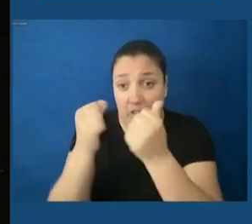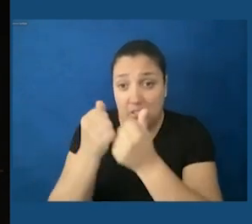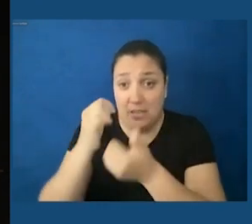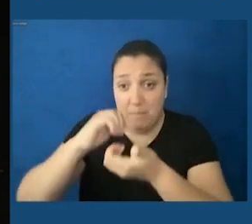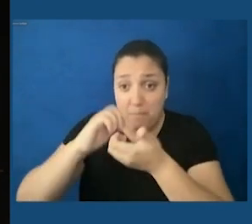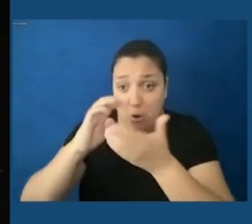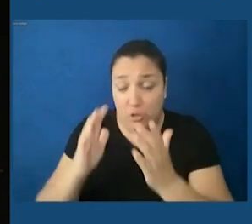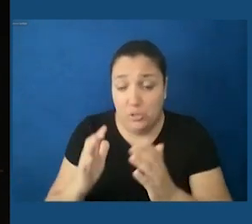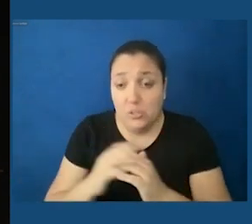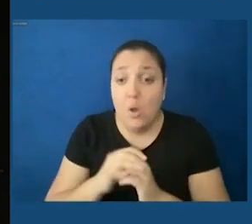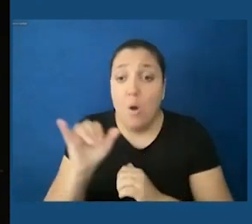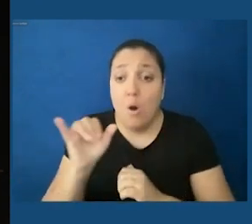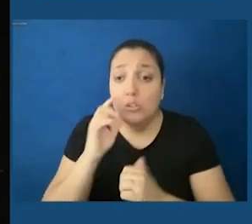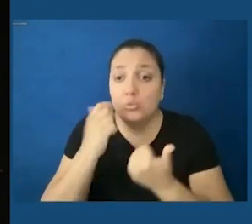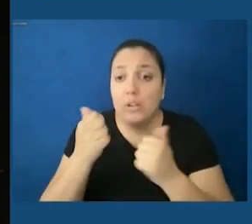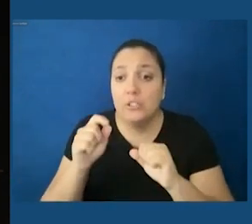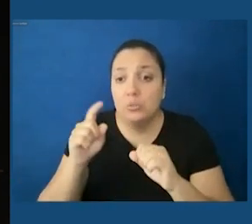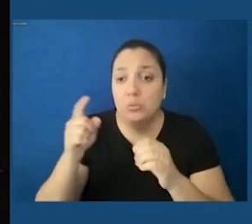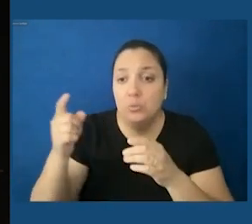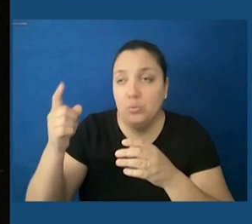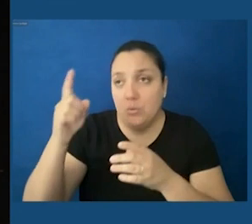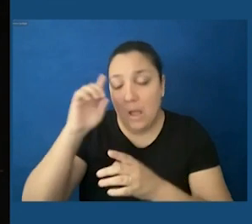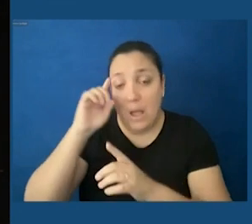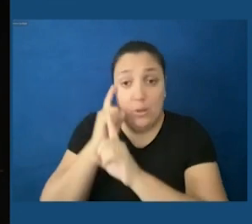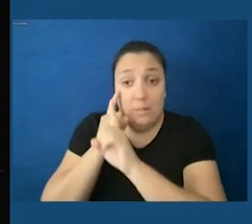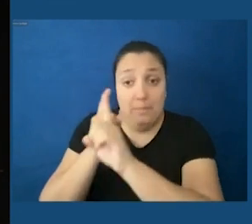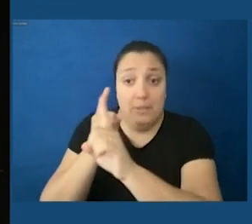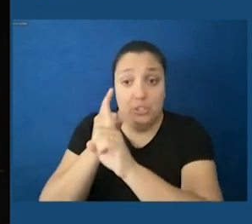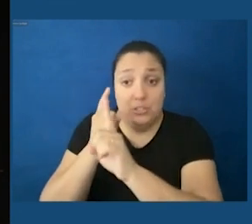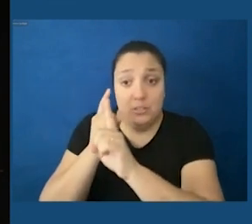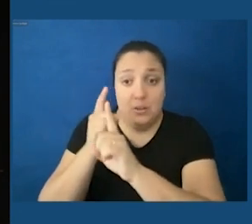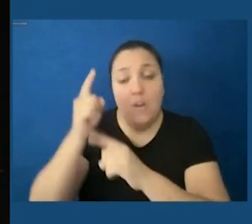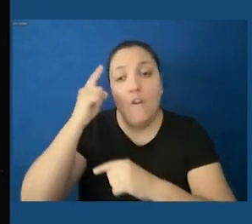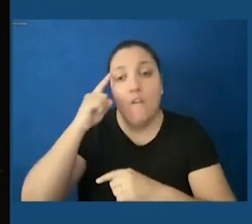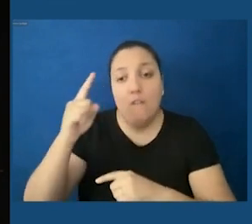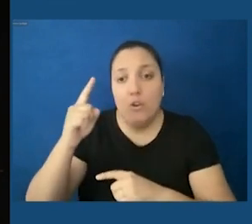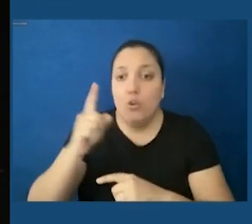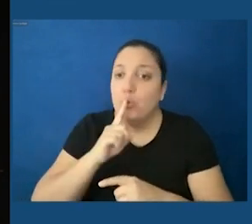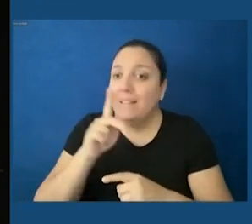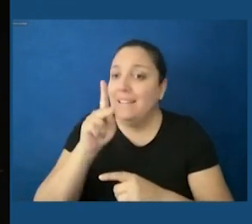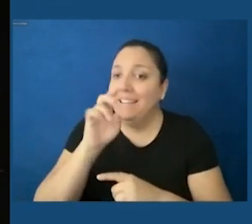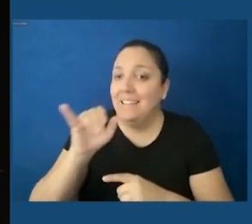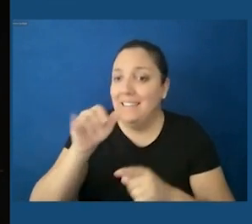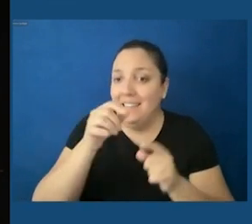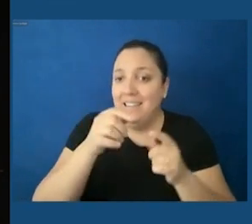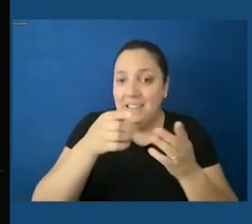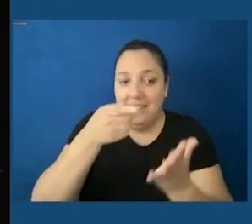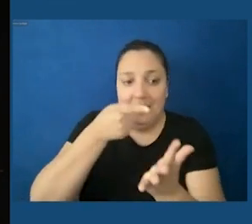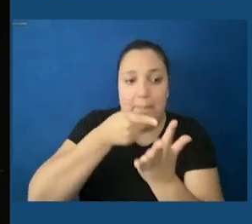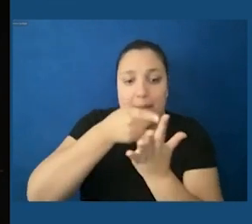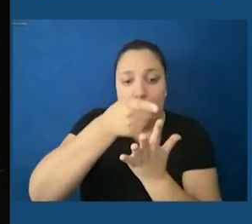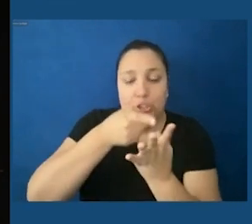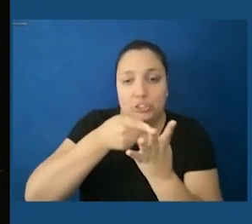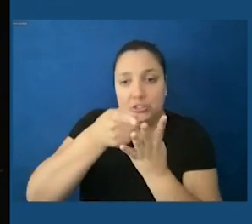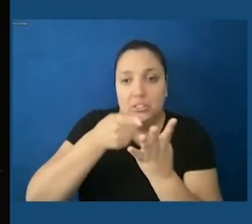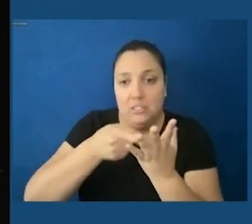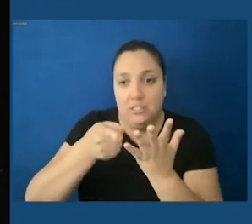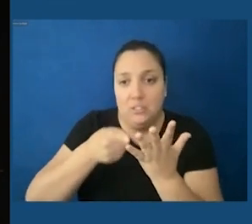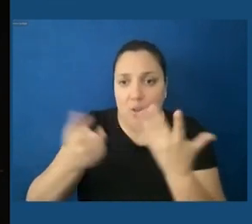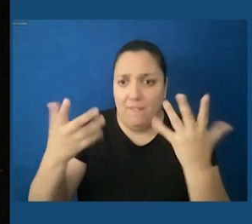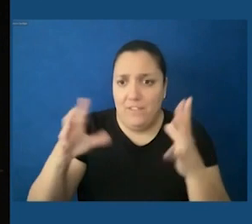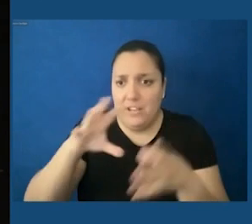align our mission on four key pillars that were stated in the National